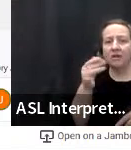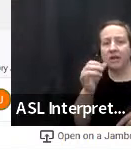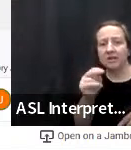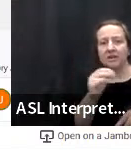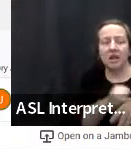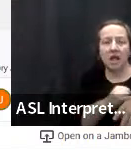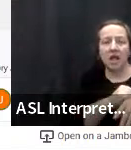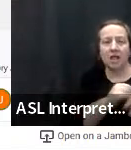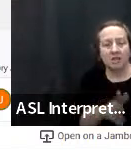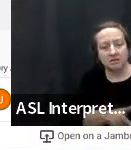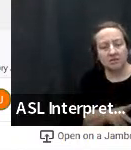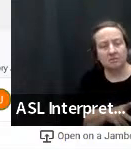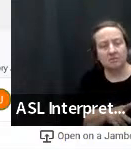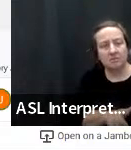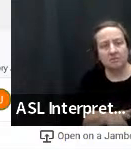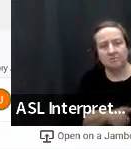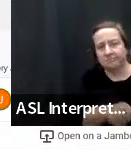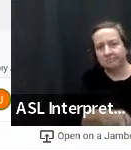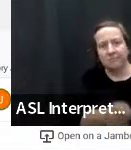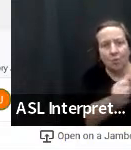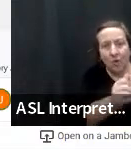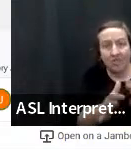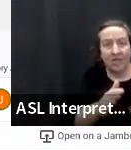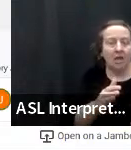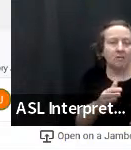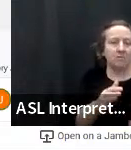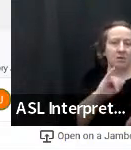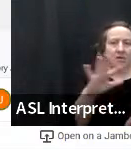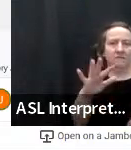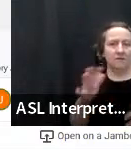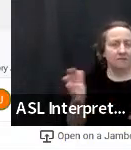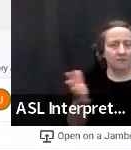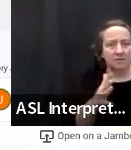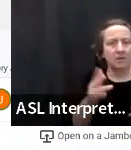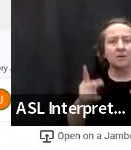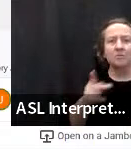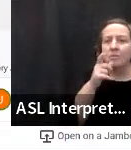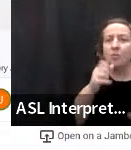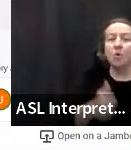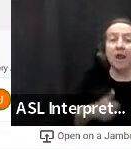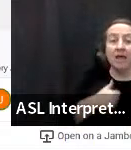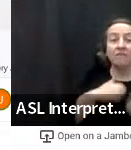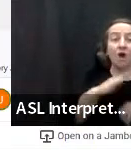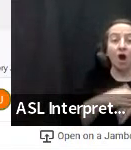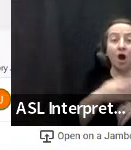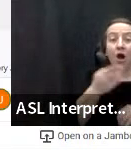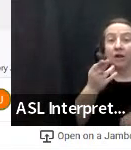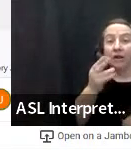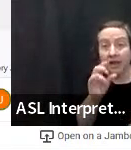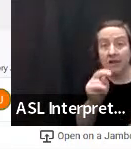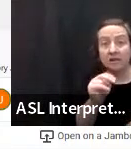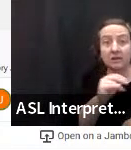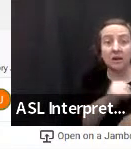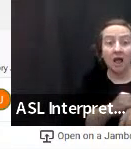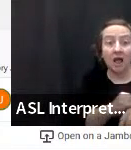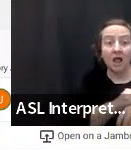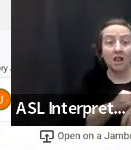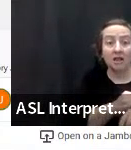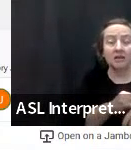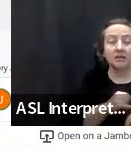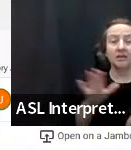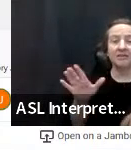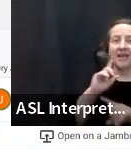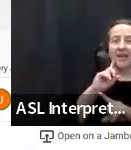going to I-5. And it was kind of like people who live on Hayden Island, their